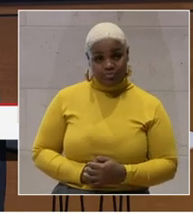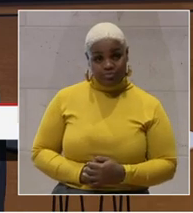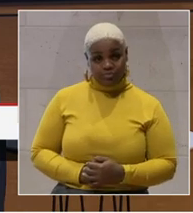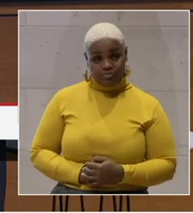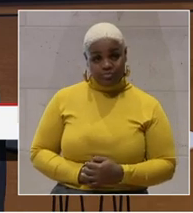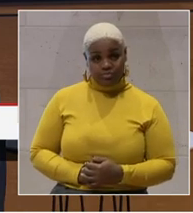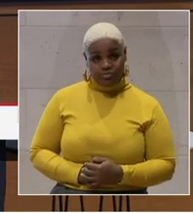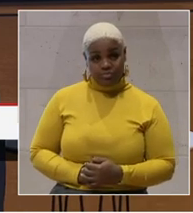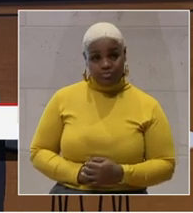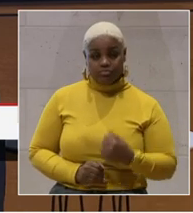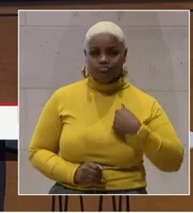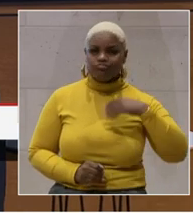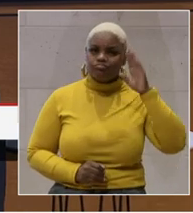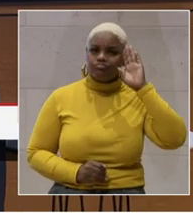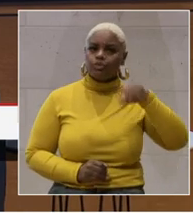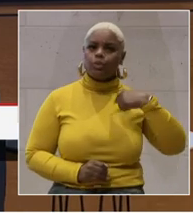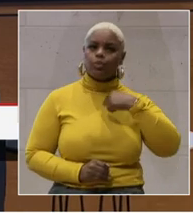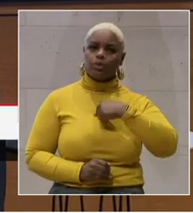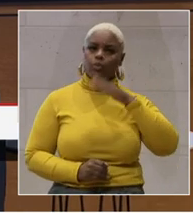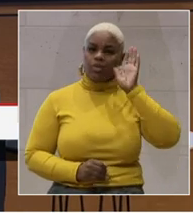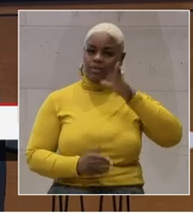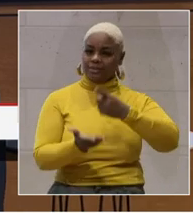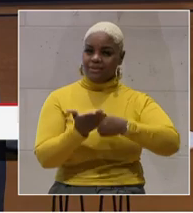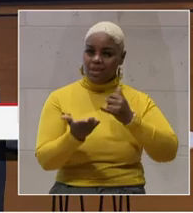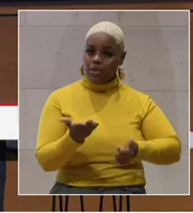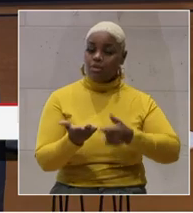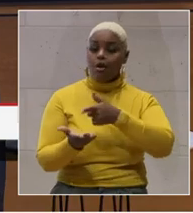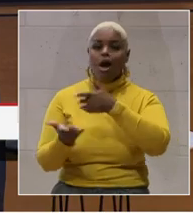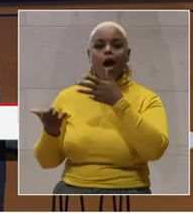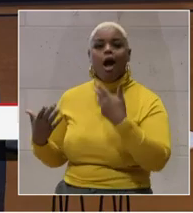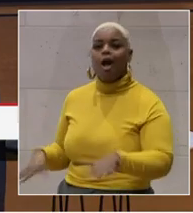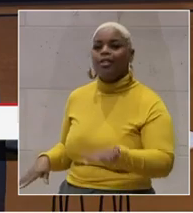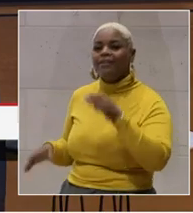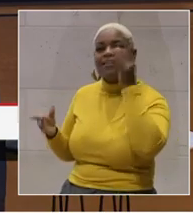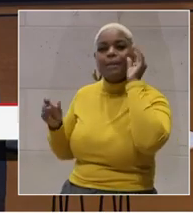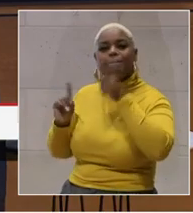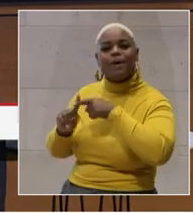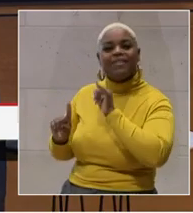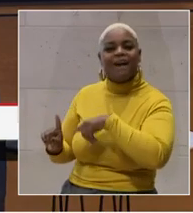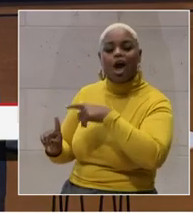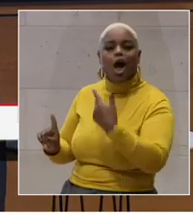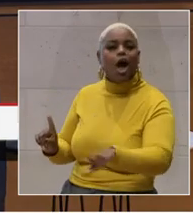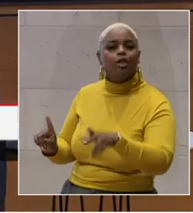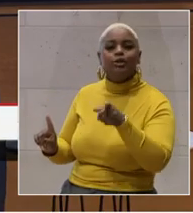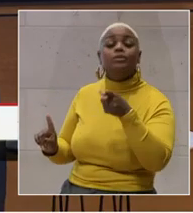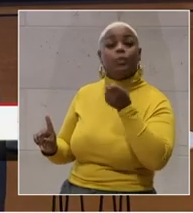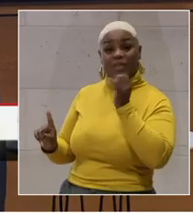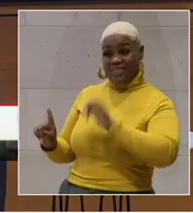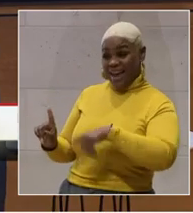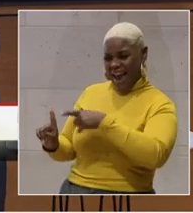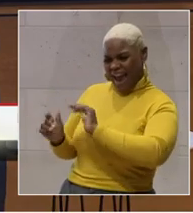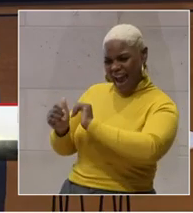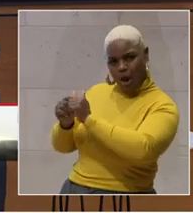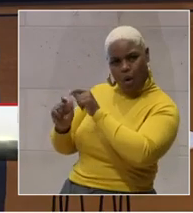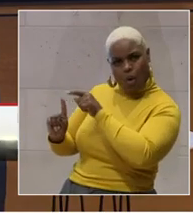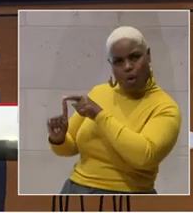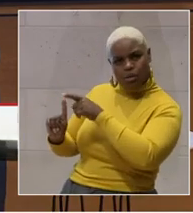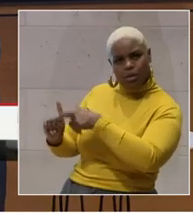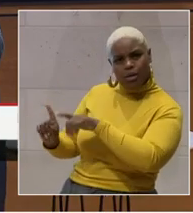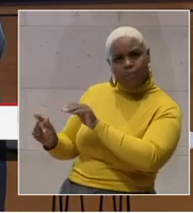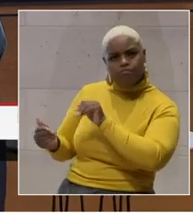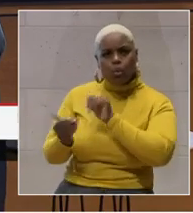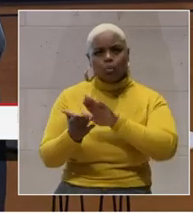about today, and I know that you're thinking about and the leadership of NLC is thinking about, is how do we approach new